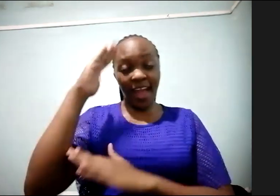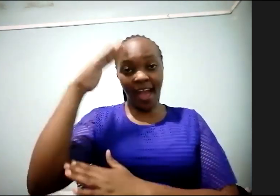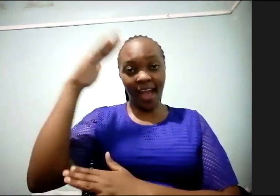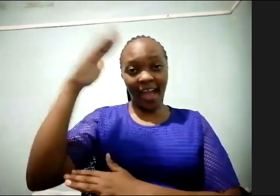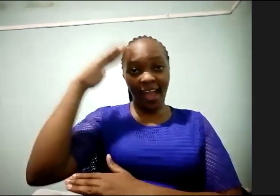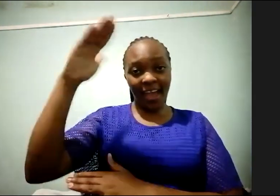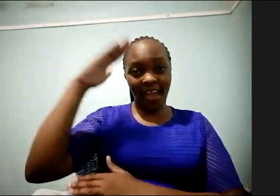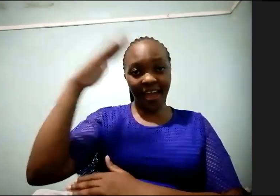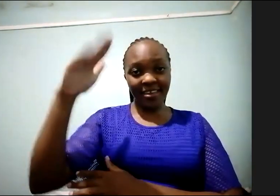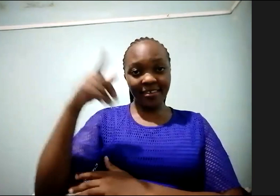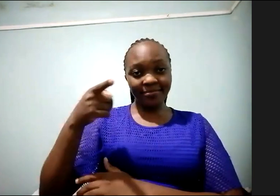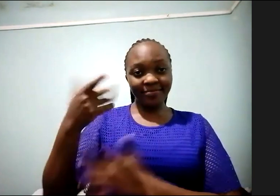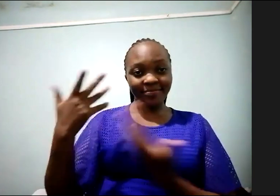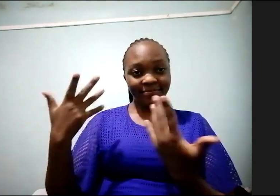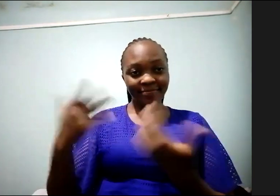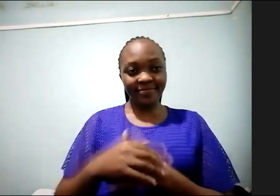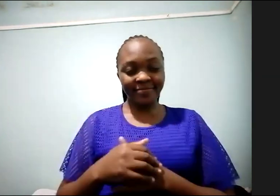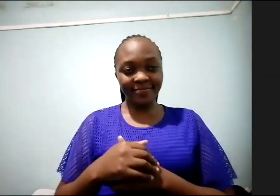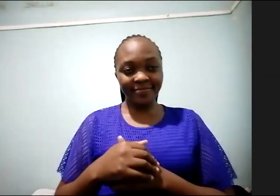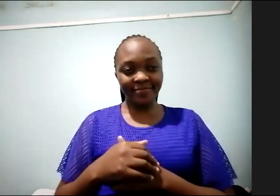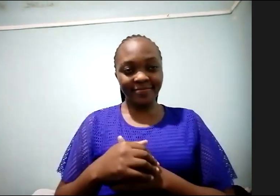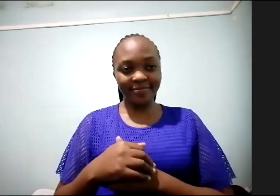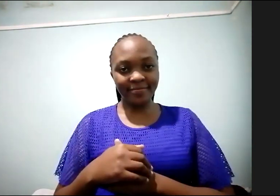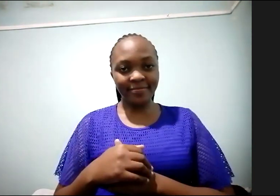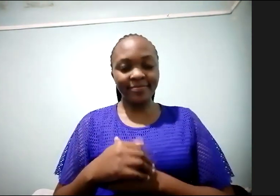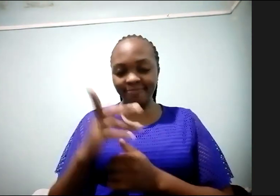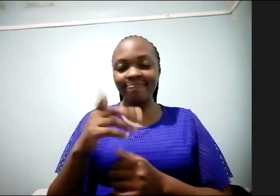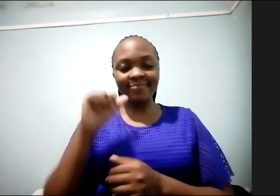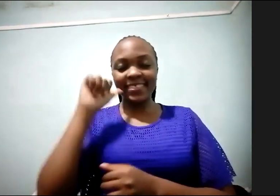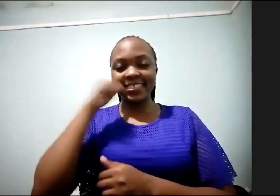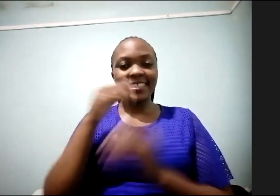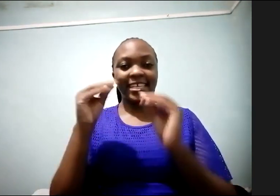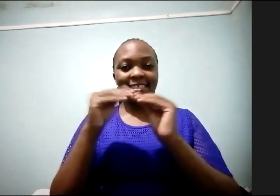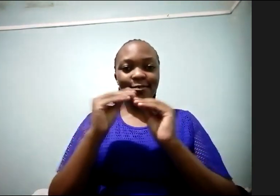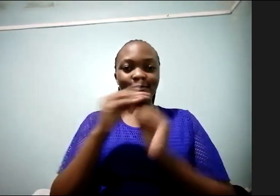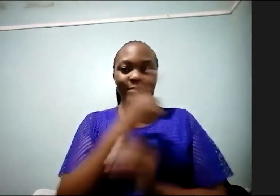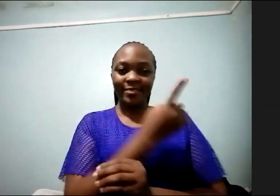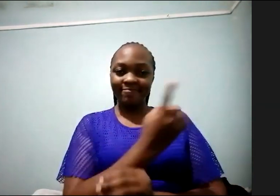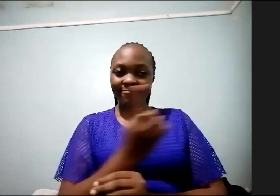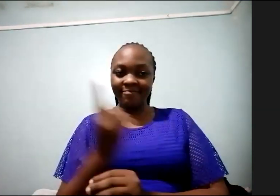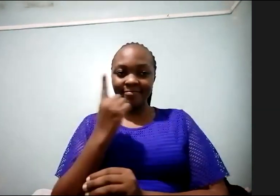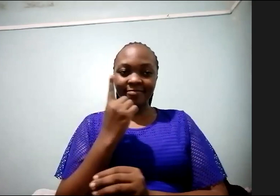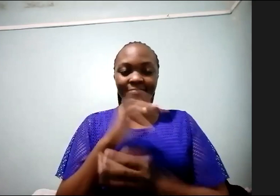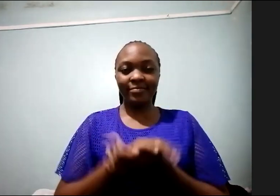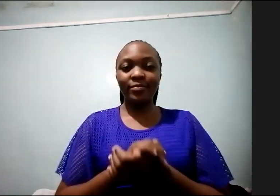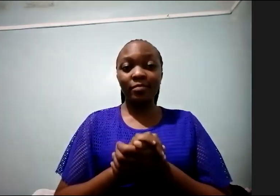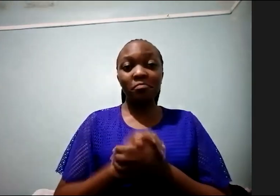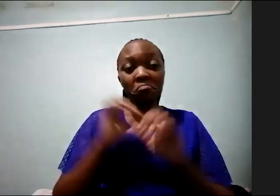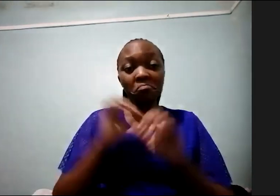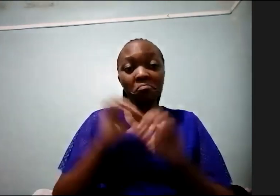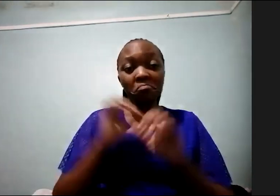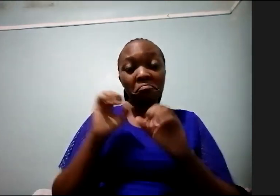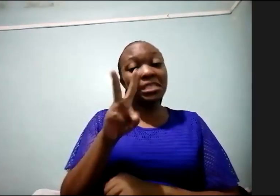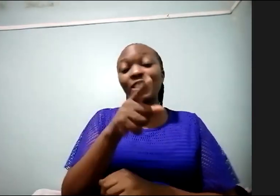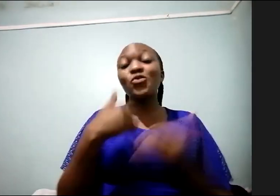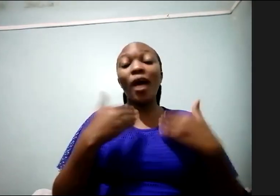Guys, it's nice again to meet you. I can see you're full of expectations, and I promise you